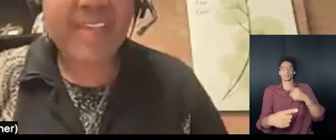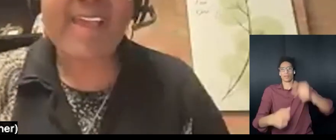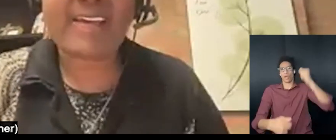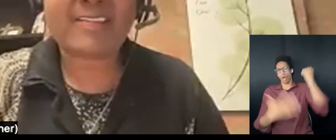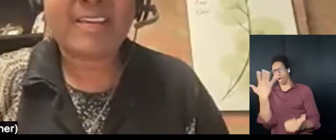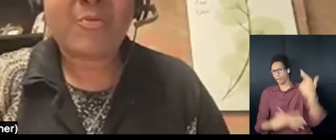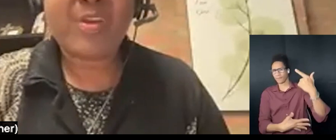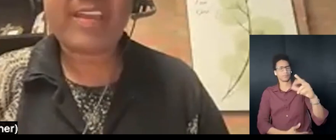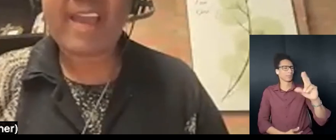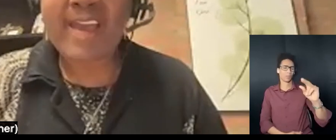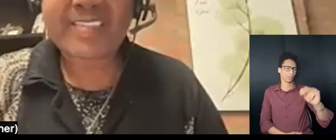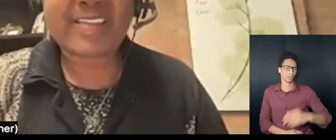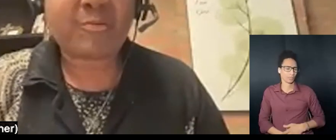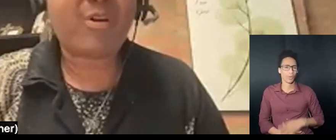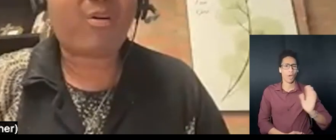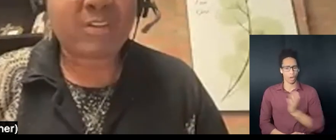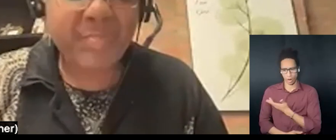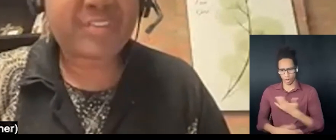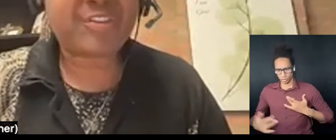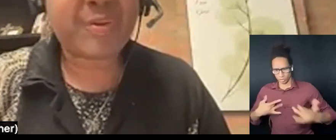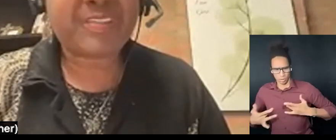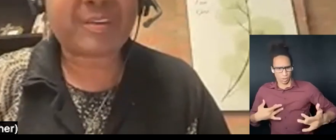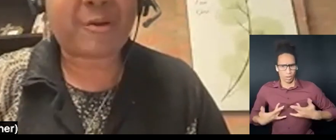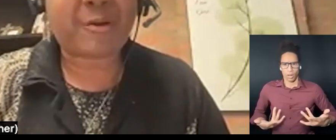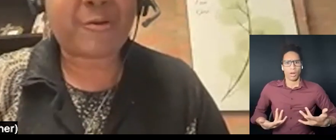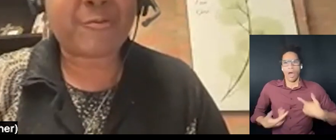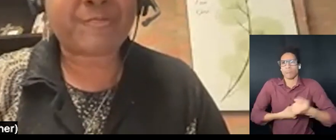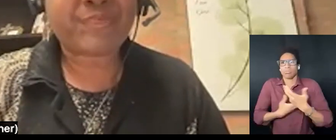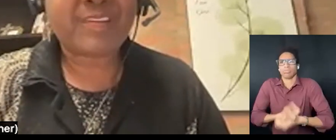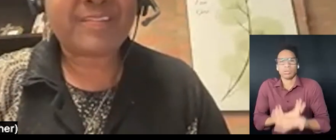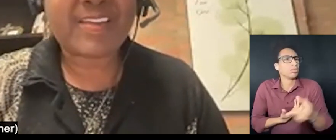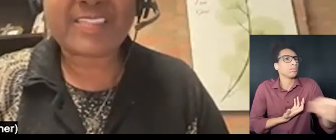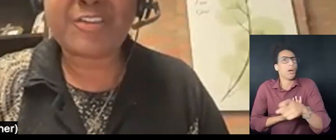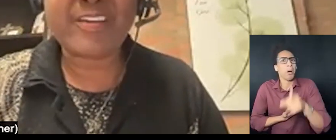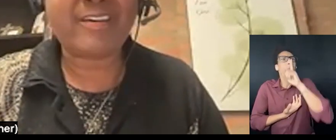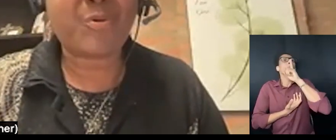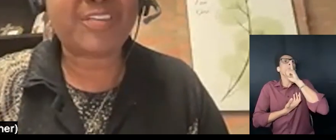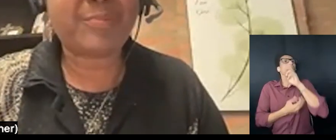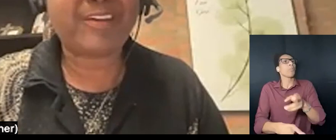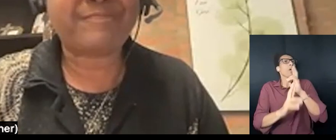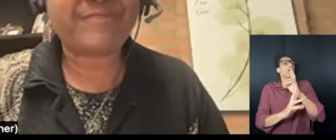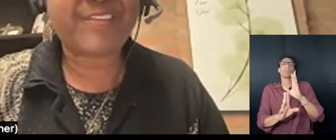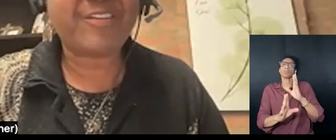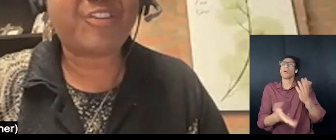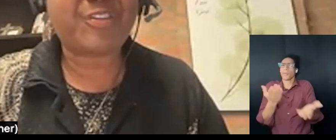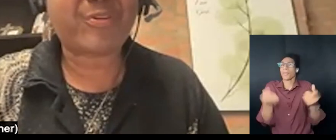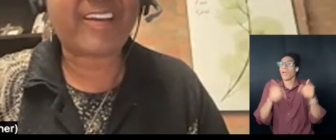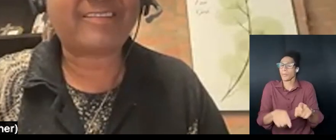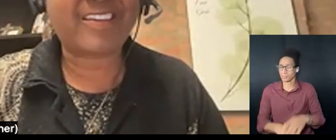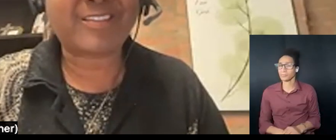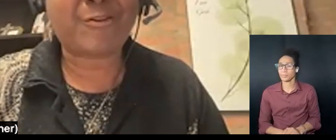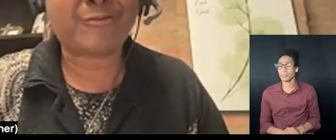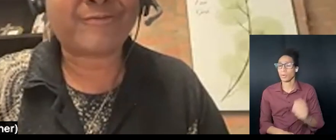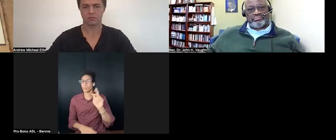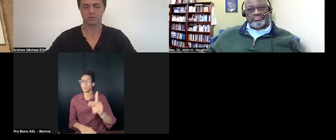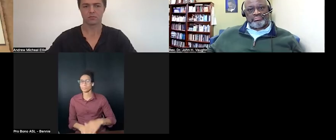with that, we ask that we all commit to doing so. So let's enter in more deeply. Thank you, Judge Pratt.